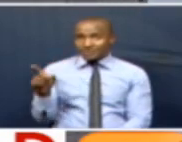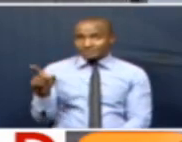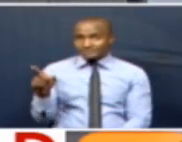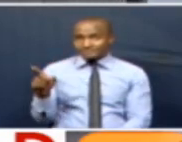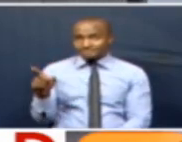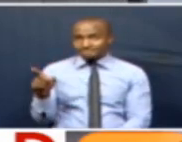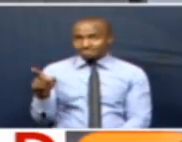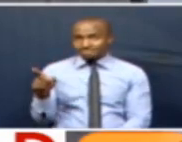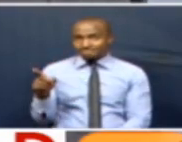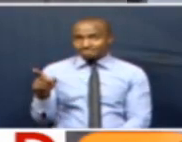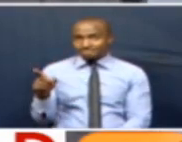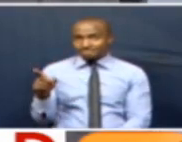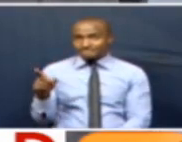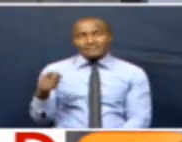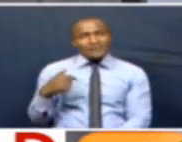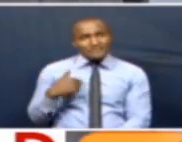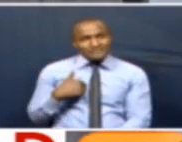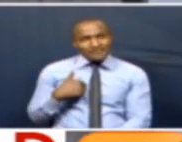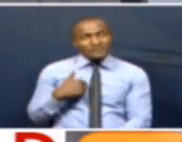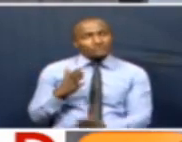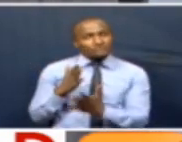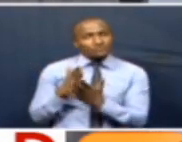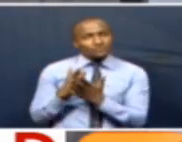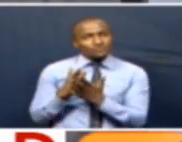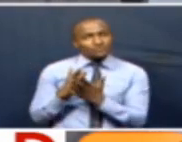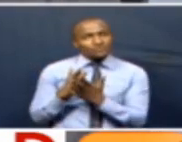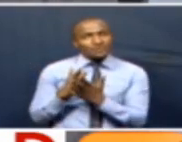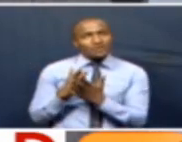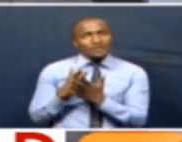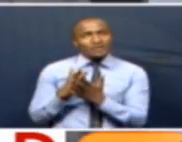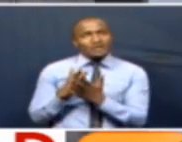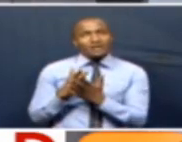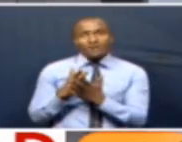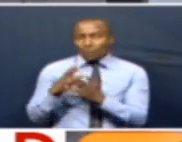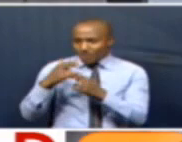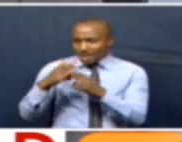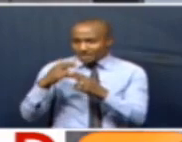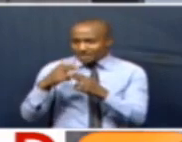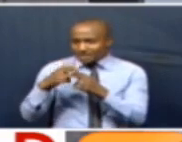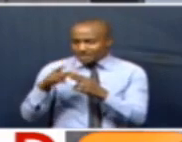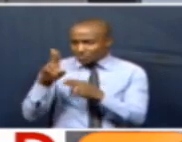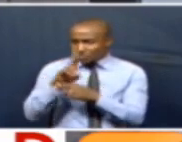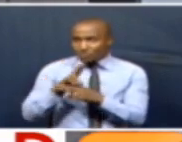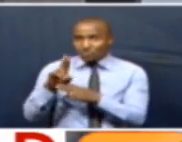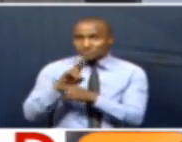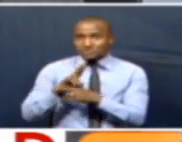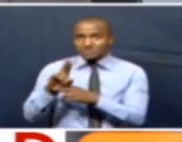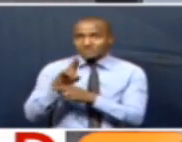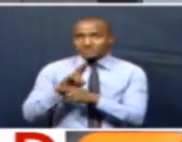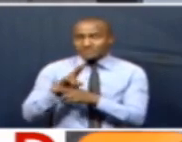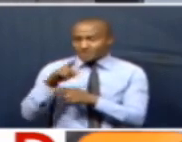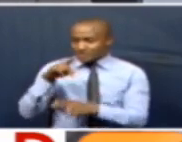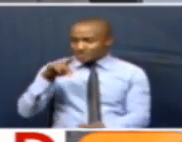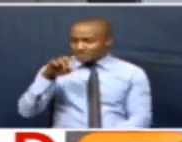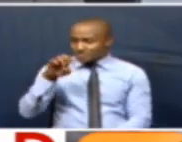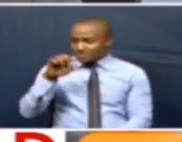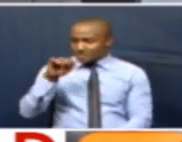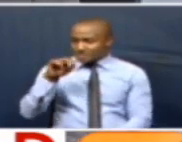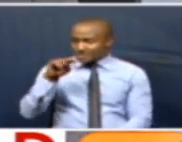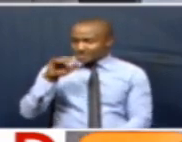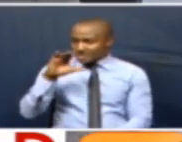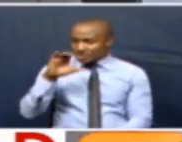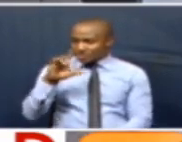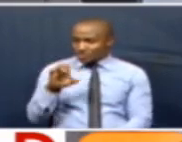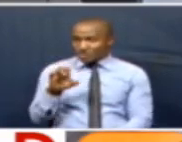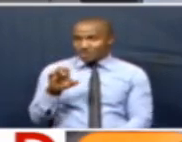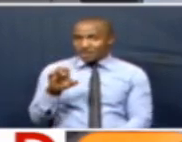that I like the choice of word pinnacle. Yes. pinnacle. Because, you